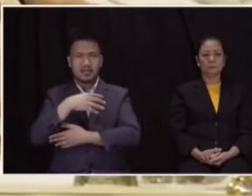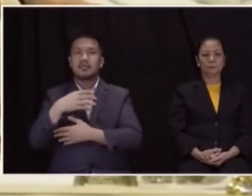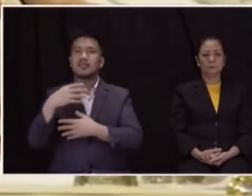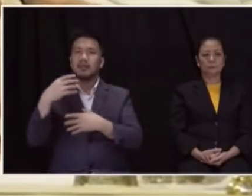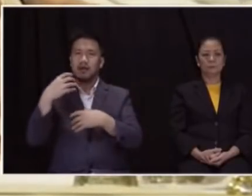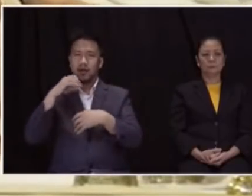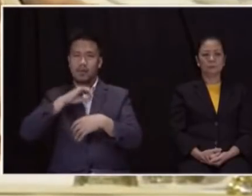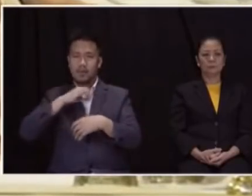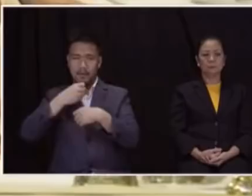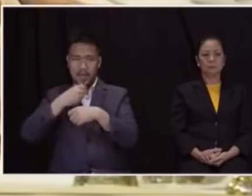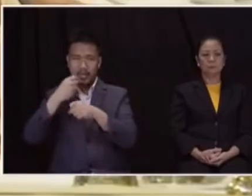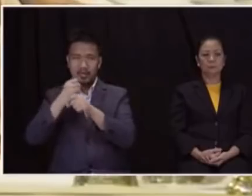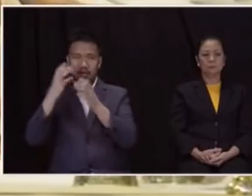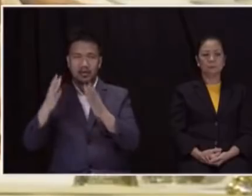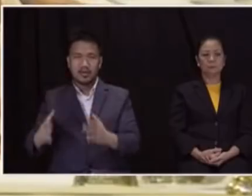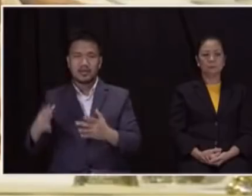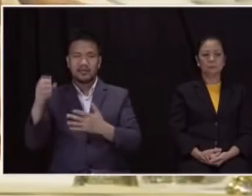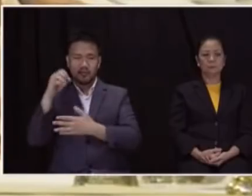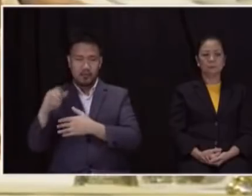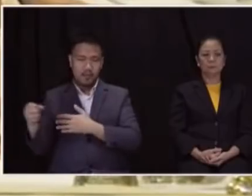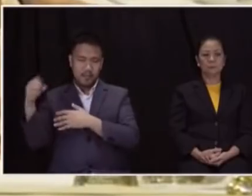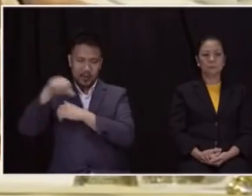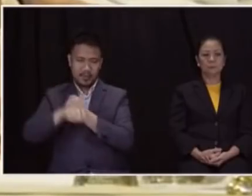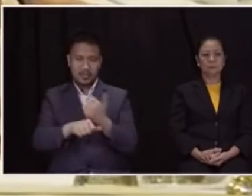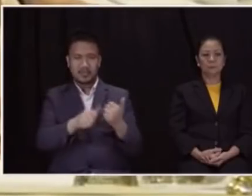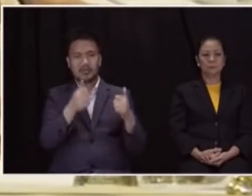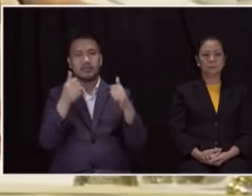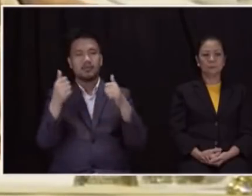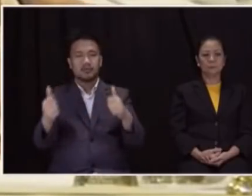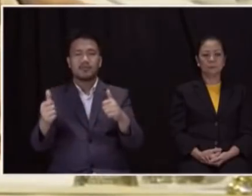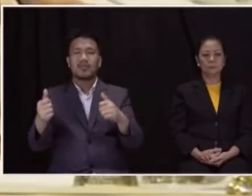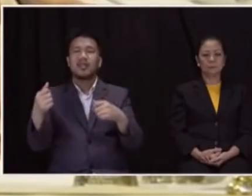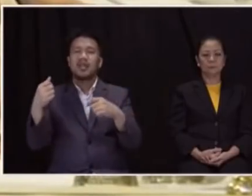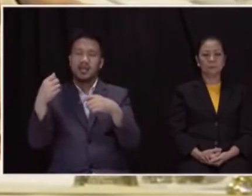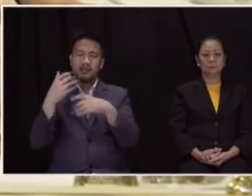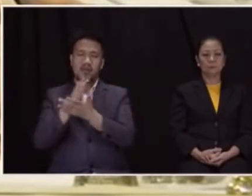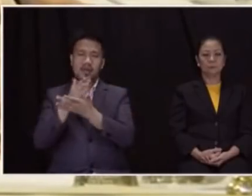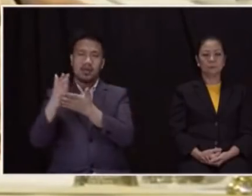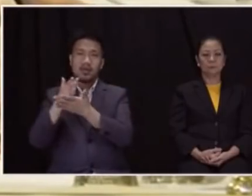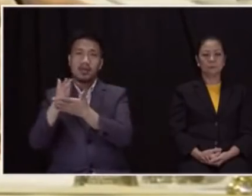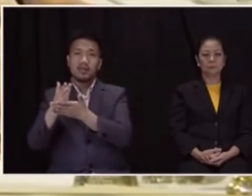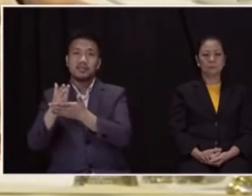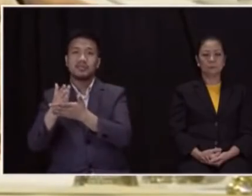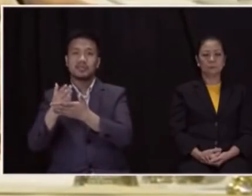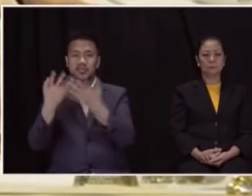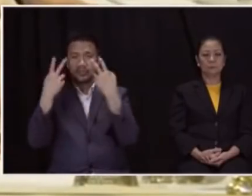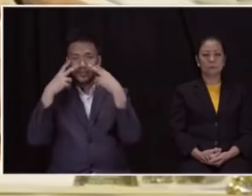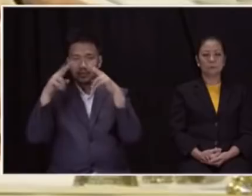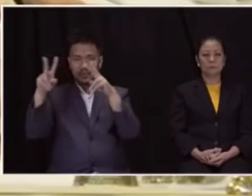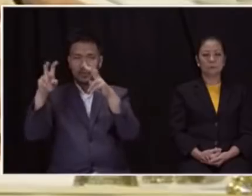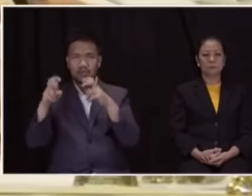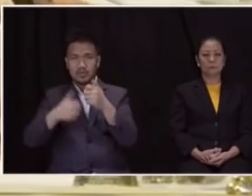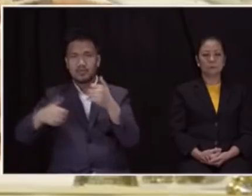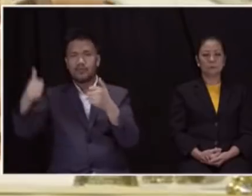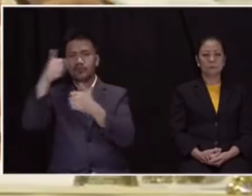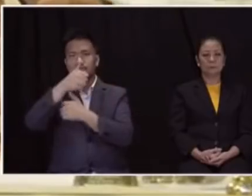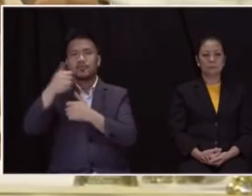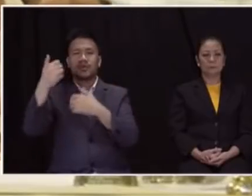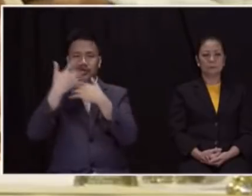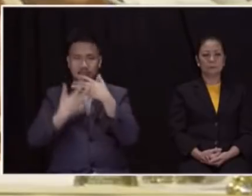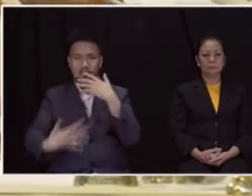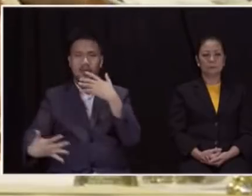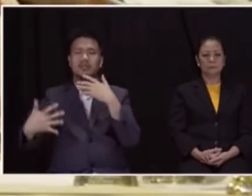was privileged to bear him supreme witness by the shedding of his blood. And so with the powers of